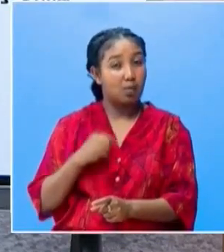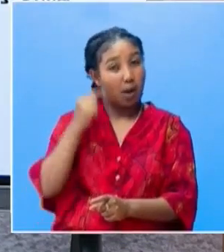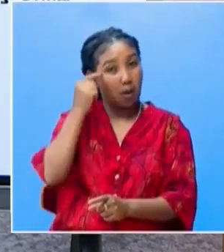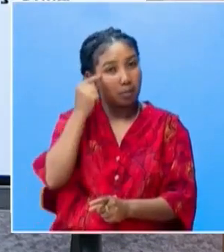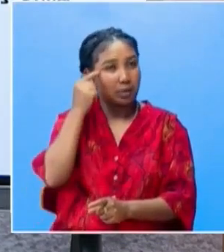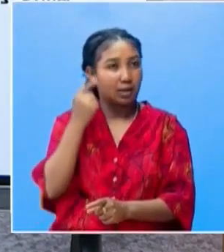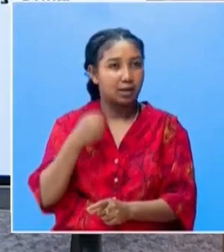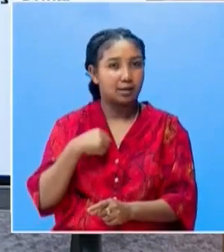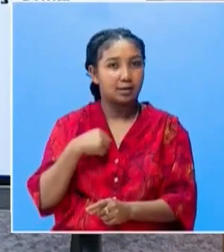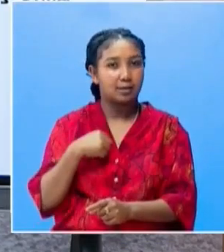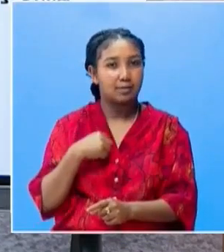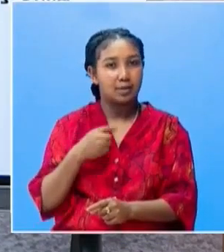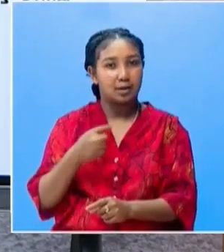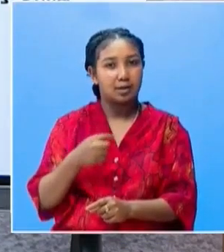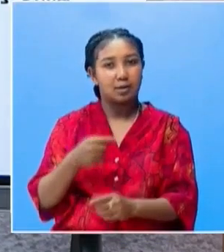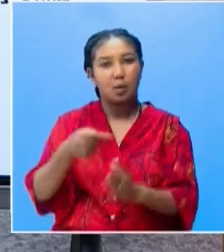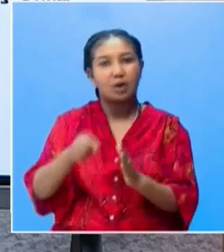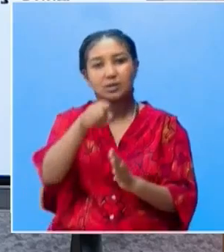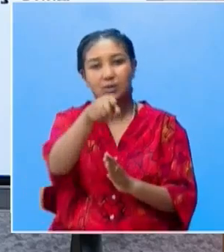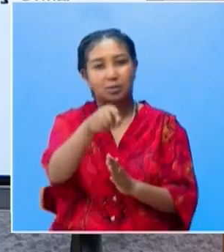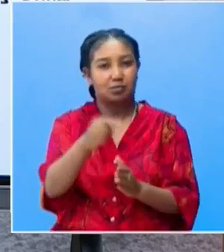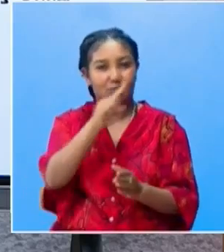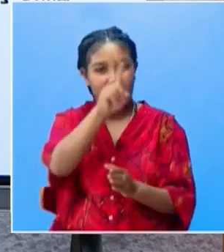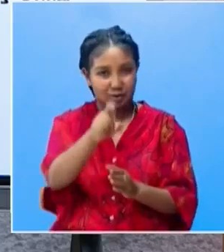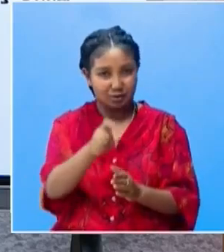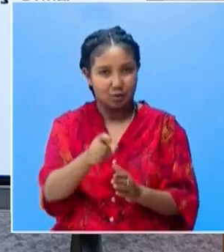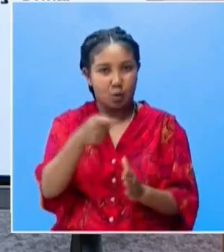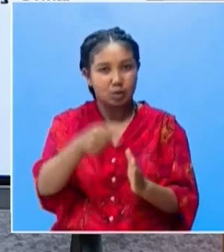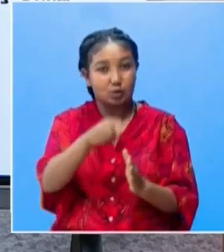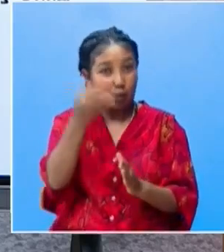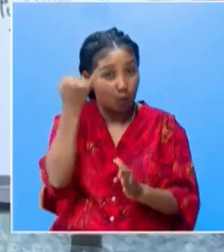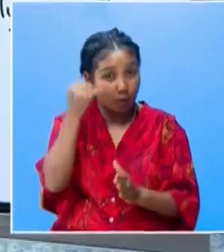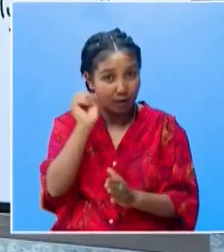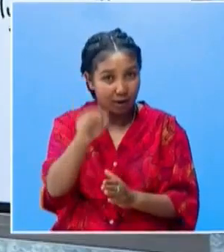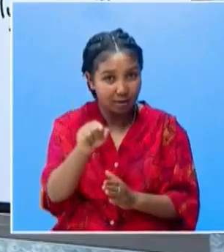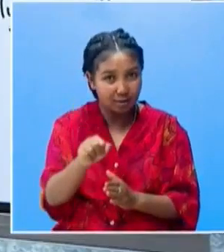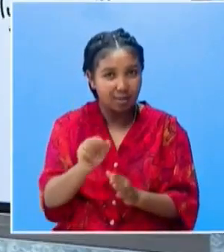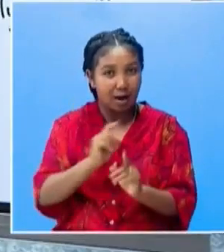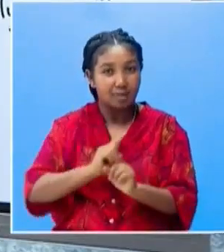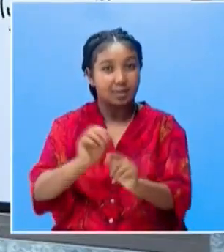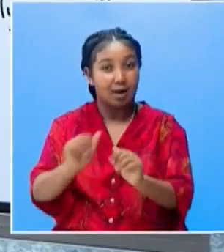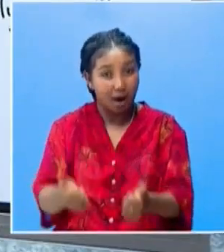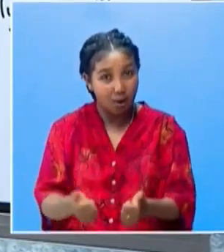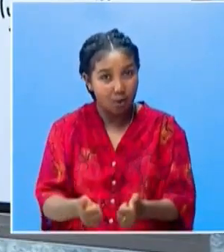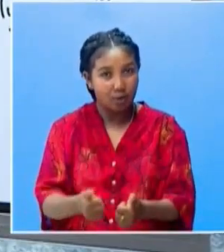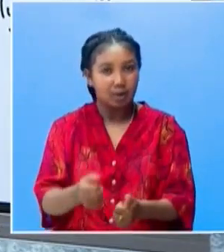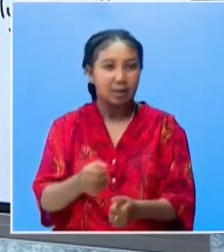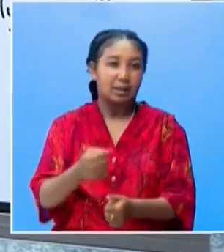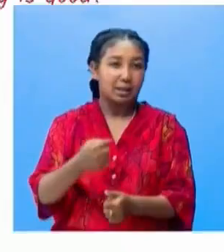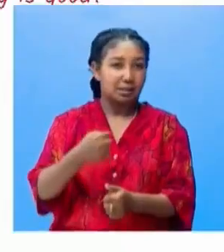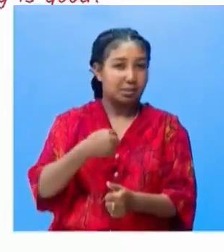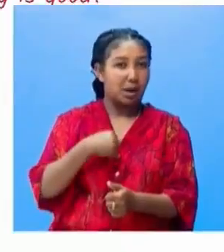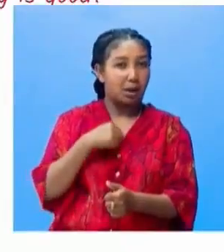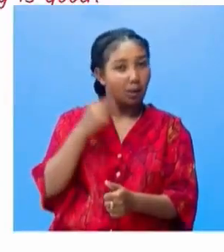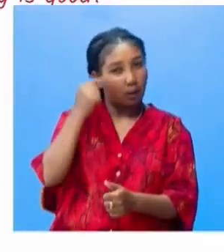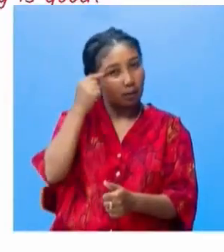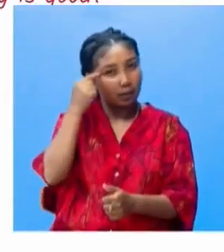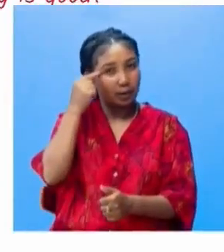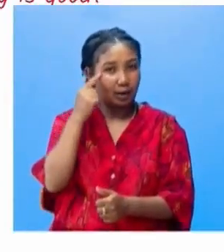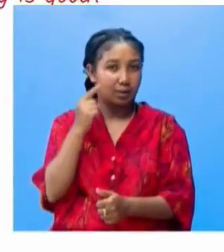the question is what? What is your opinion? So, how do you answer? In my opinion,